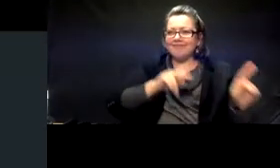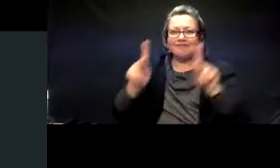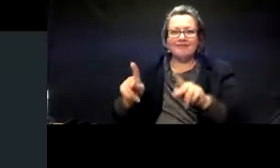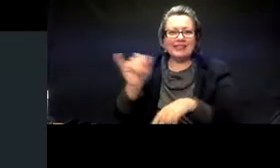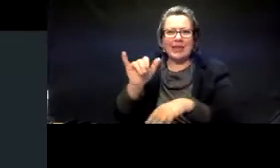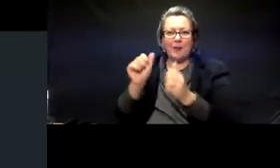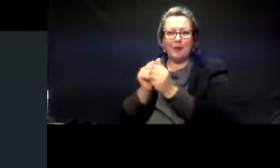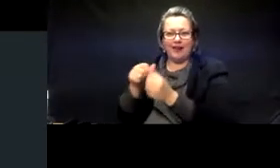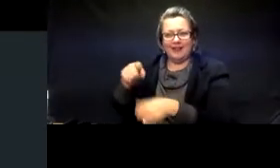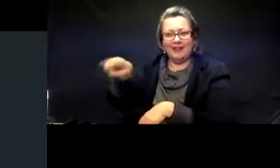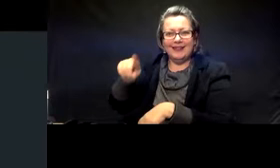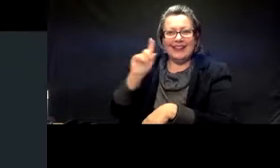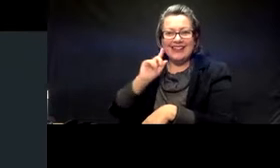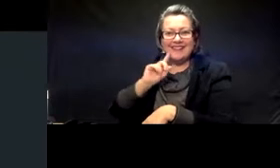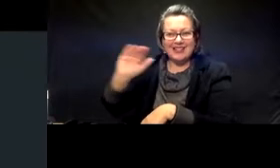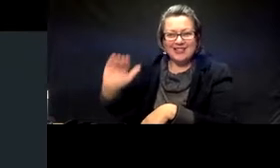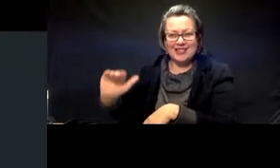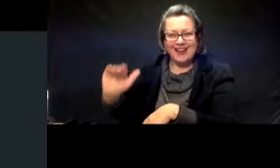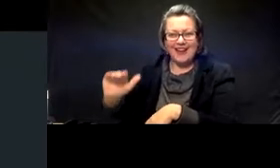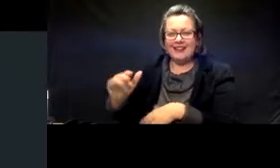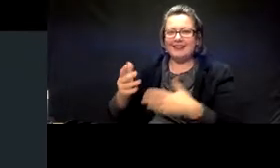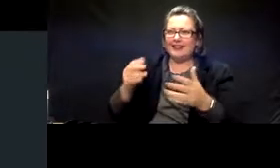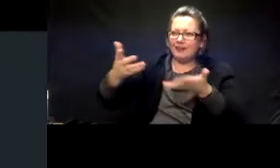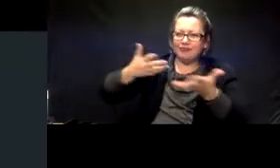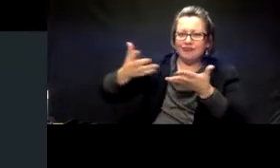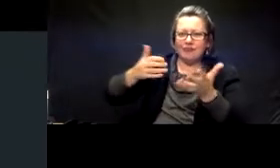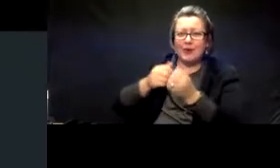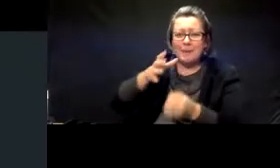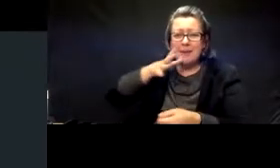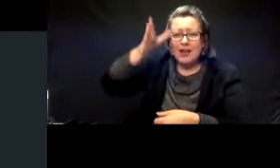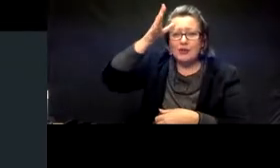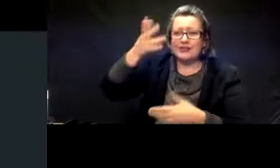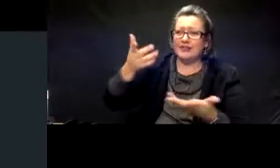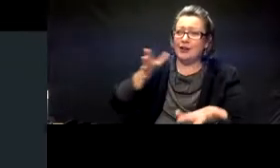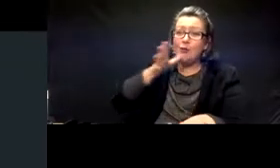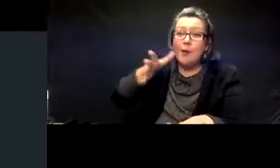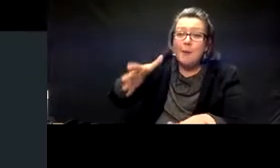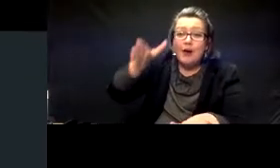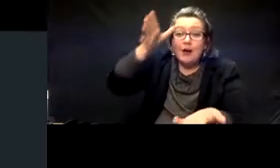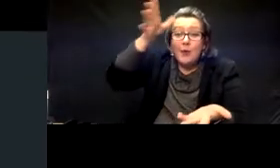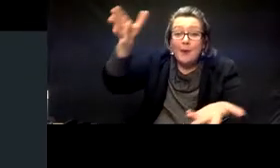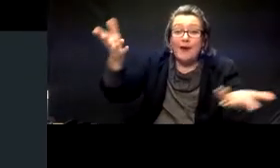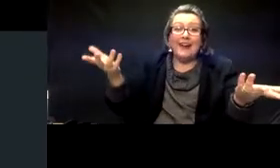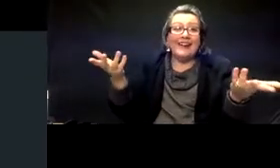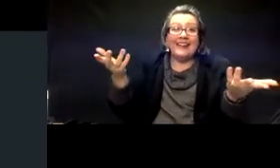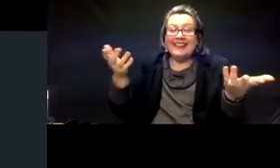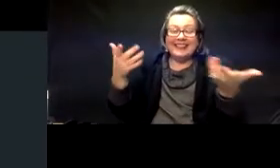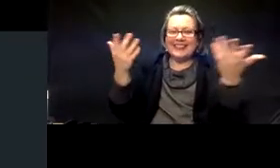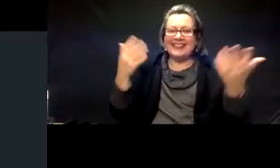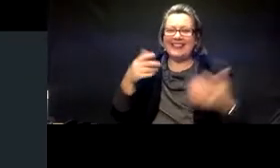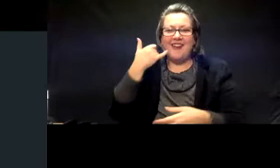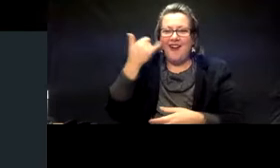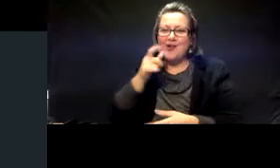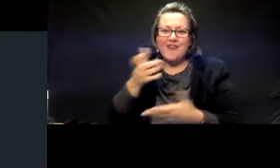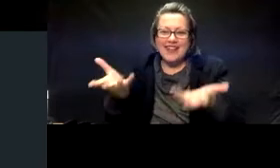phone or with their parents, just like this is the same idea we want to have for opportunities for deaf children to talk with